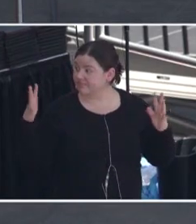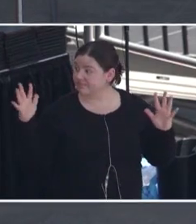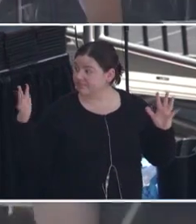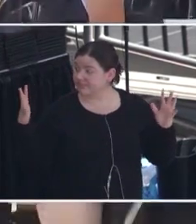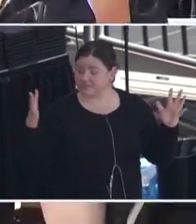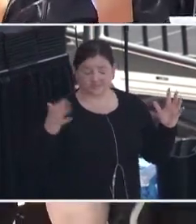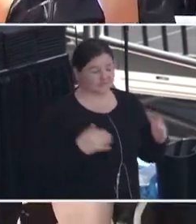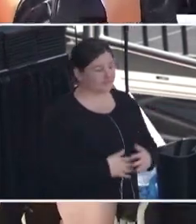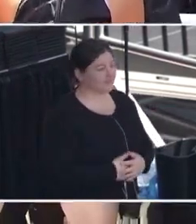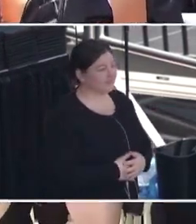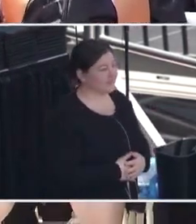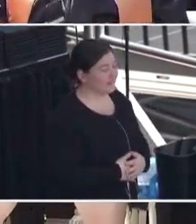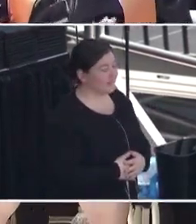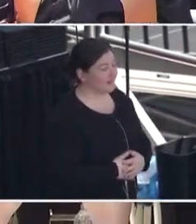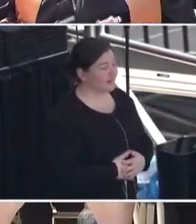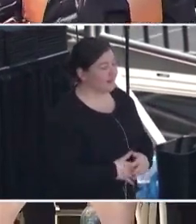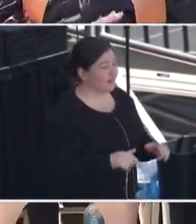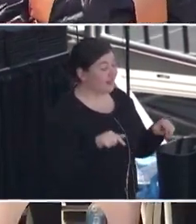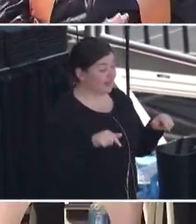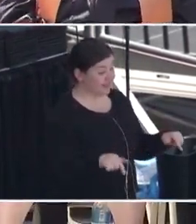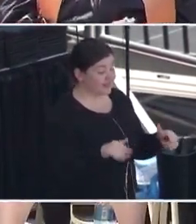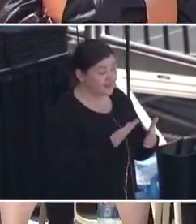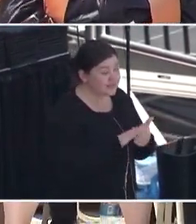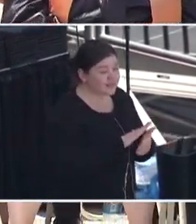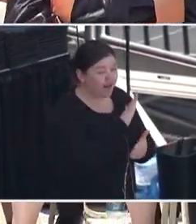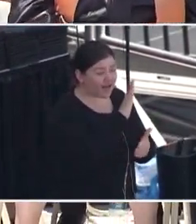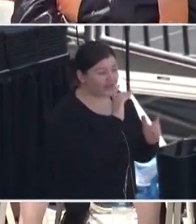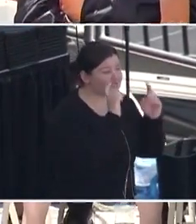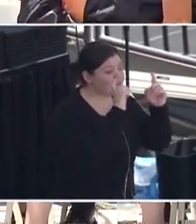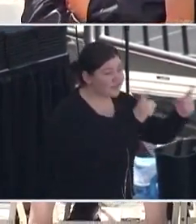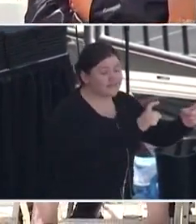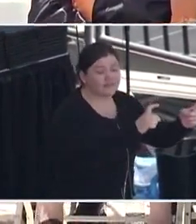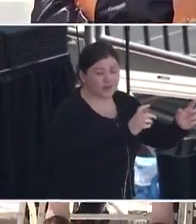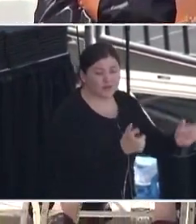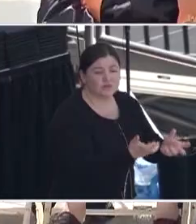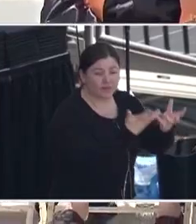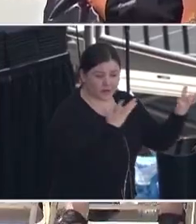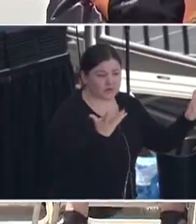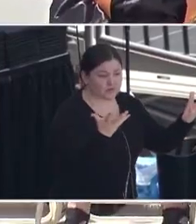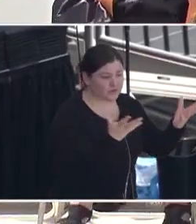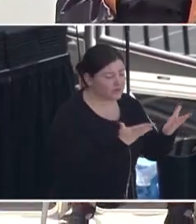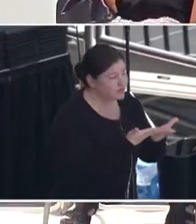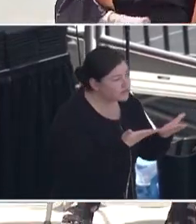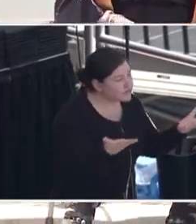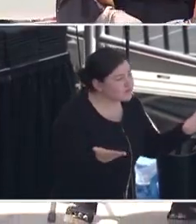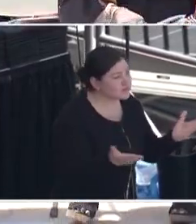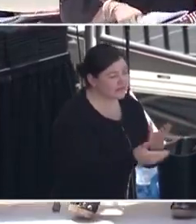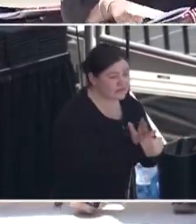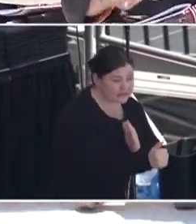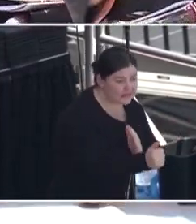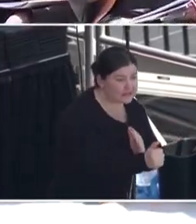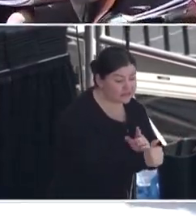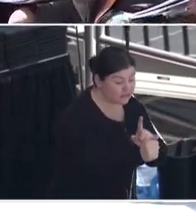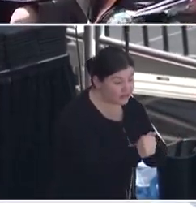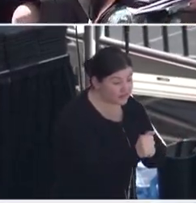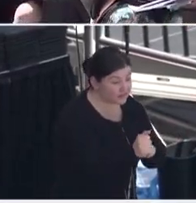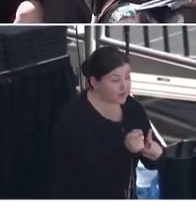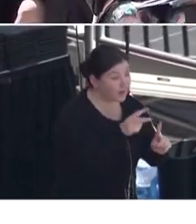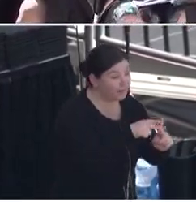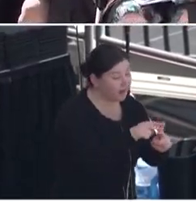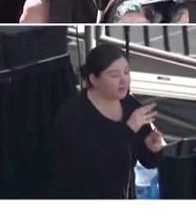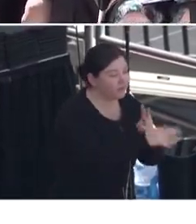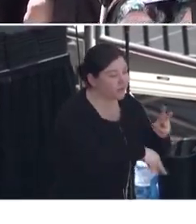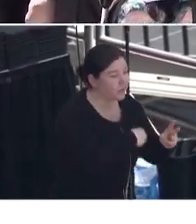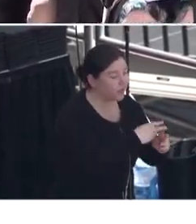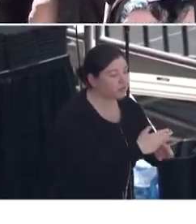This institution has given you so much. Use those tools. Make a world a better